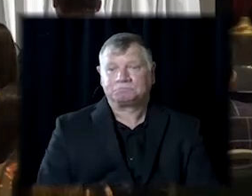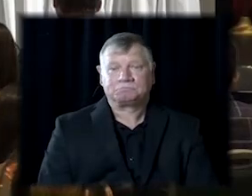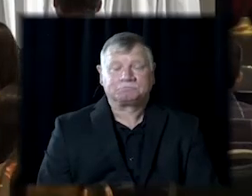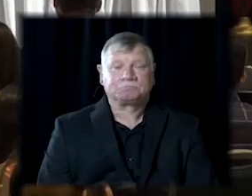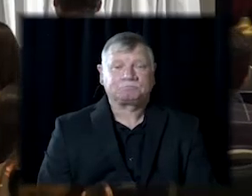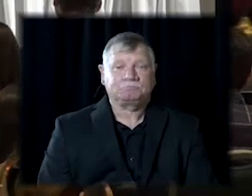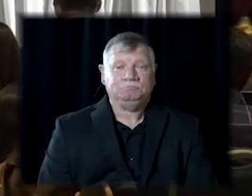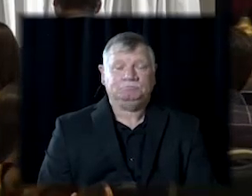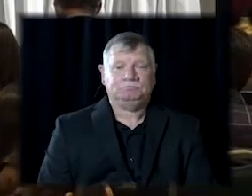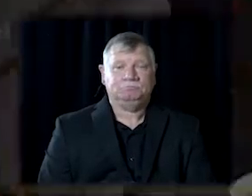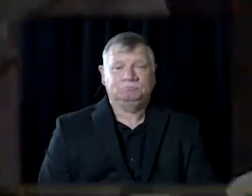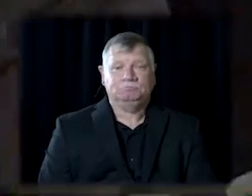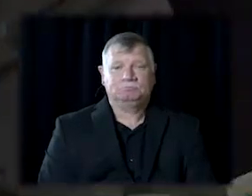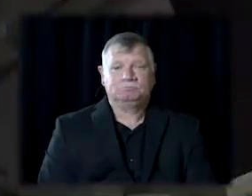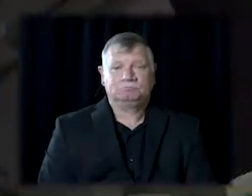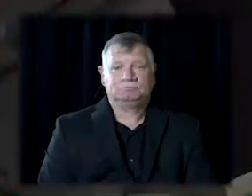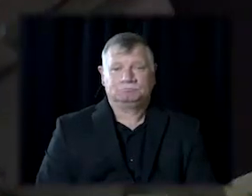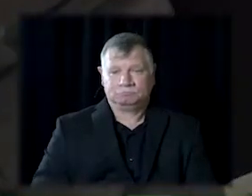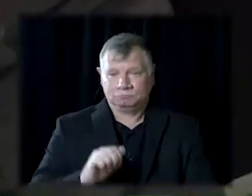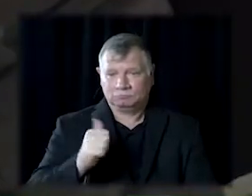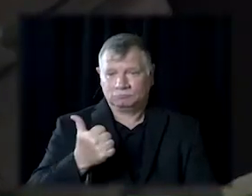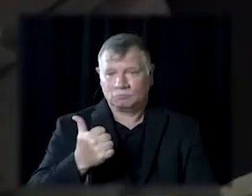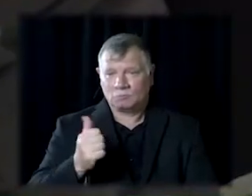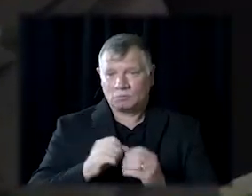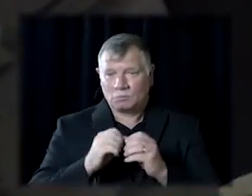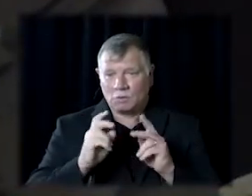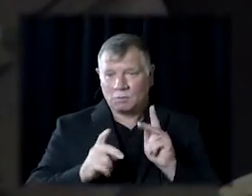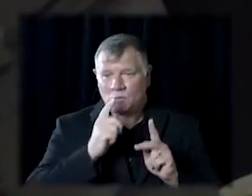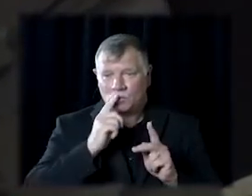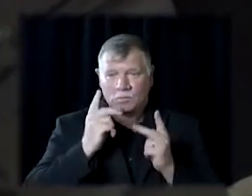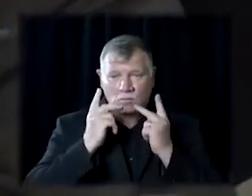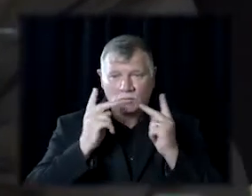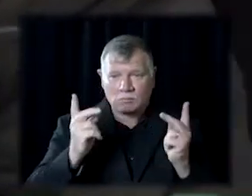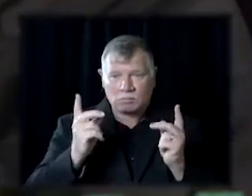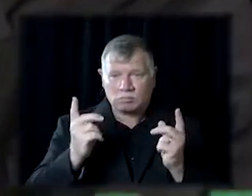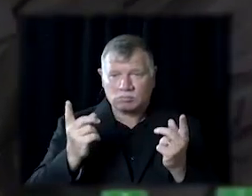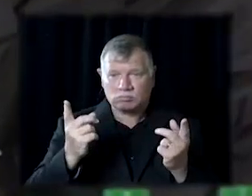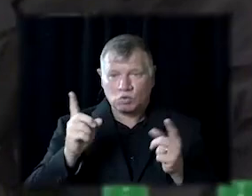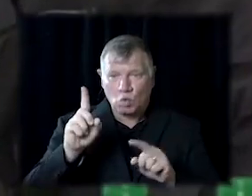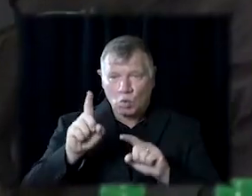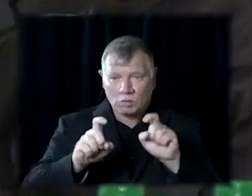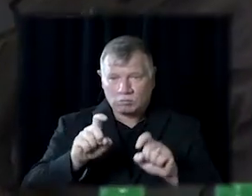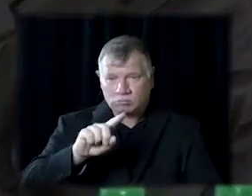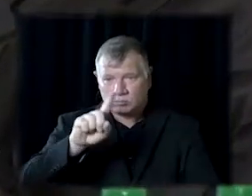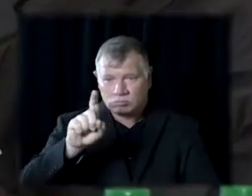else like to make a public comment or question?